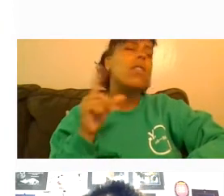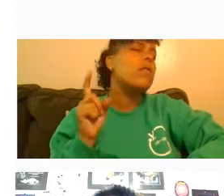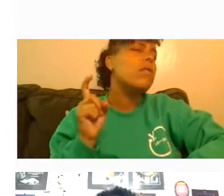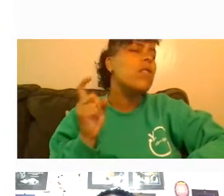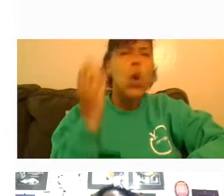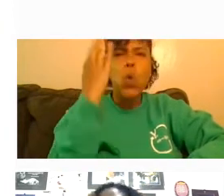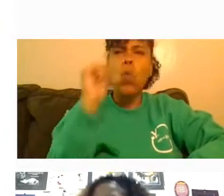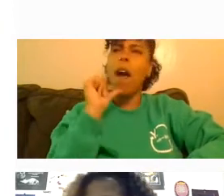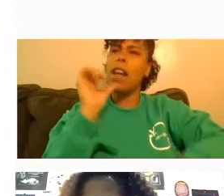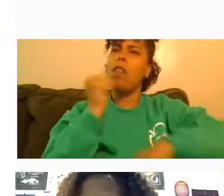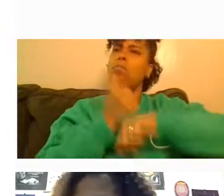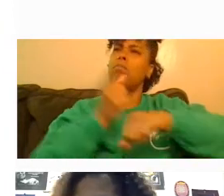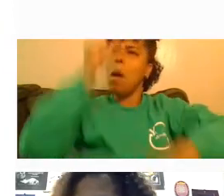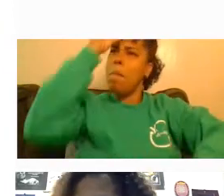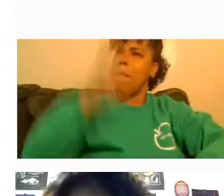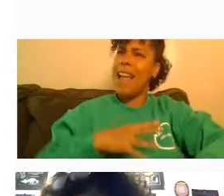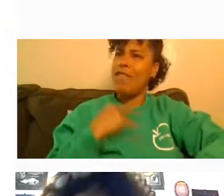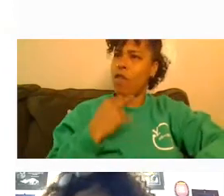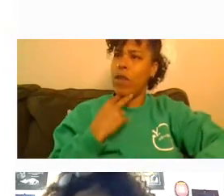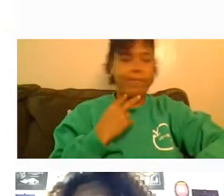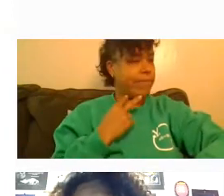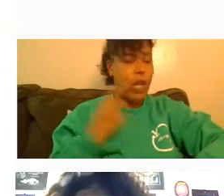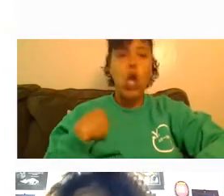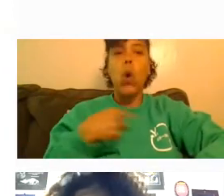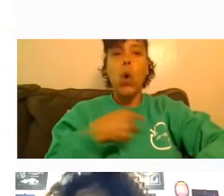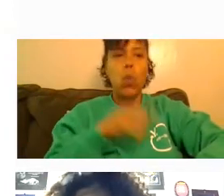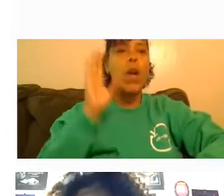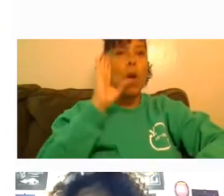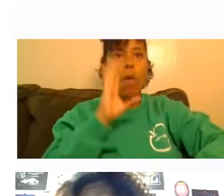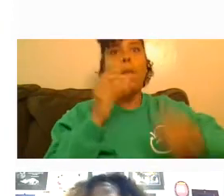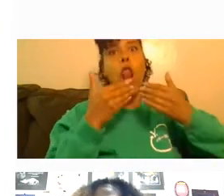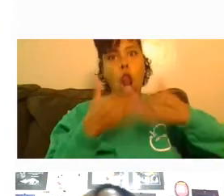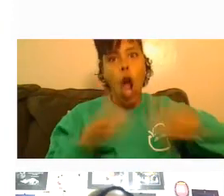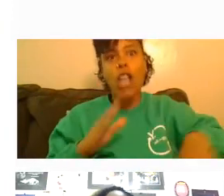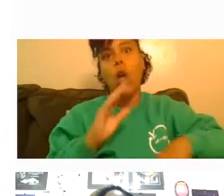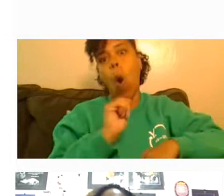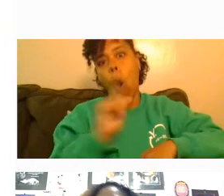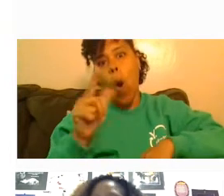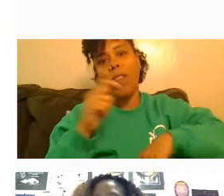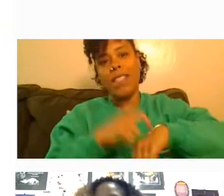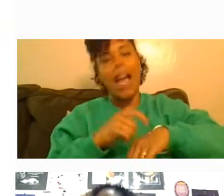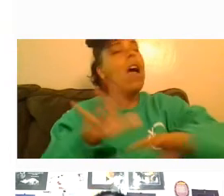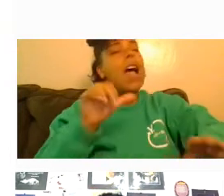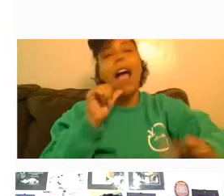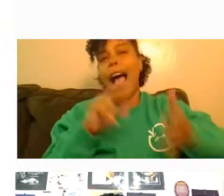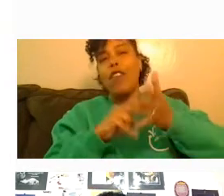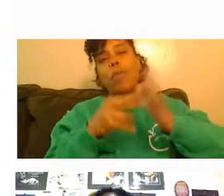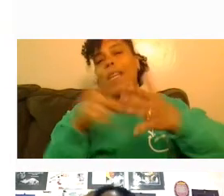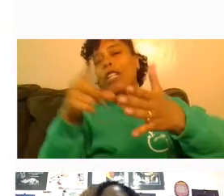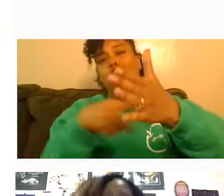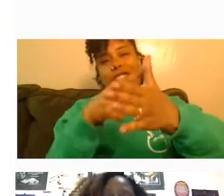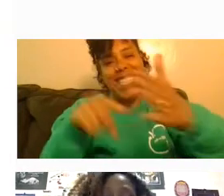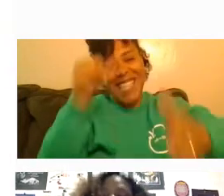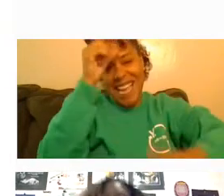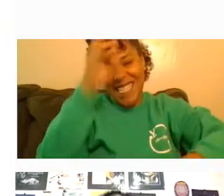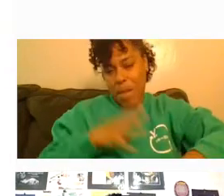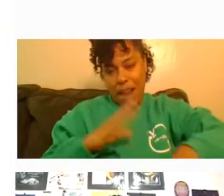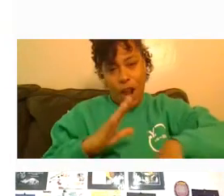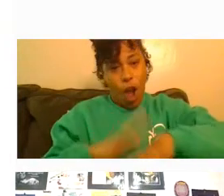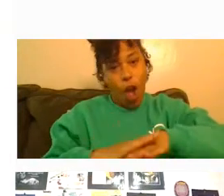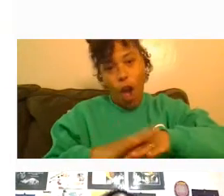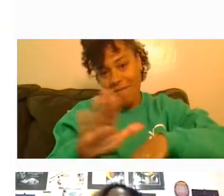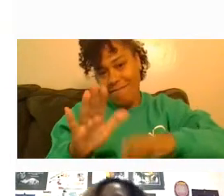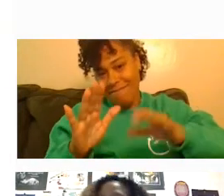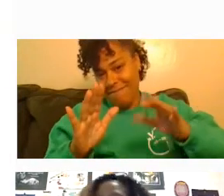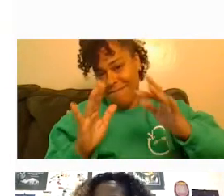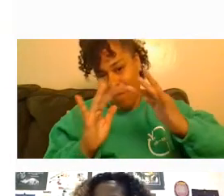voice? We'd be lost all the time. Wouldn't y'all agree? Okay, no offense to all the men on the phone, but I'm just saying. Anyway, so